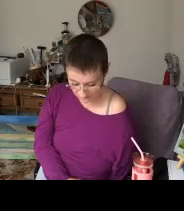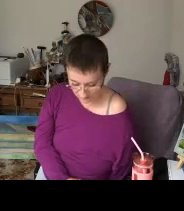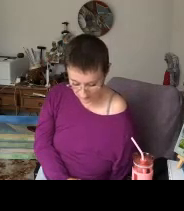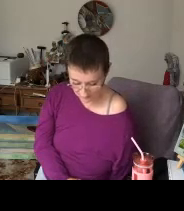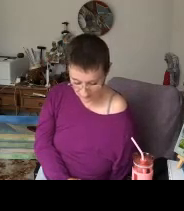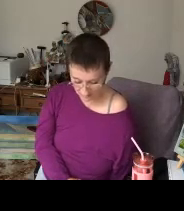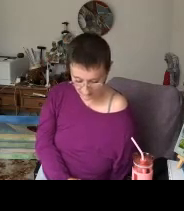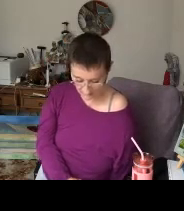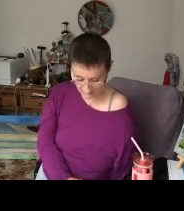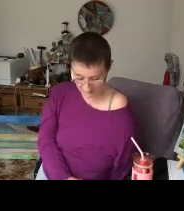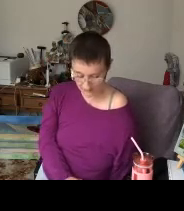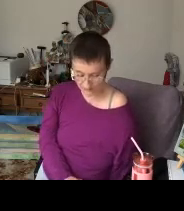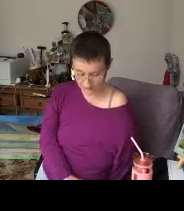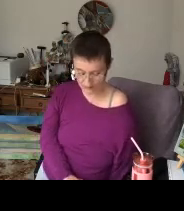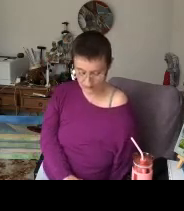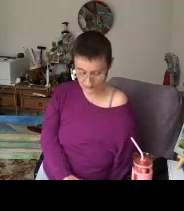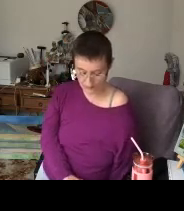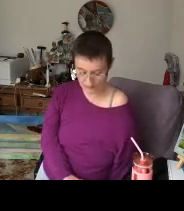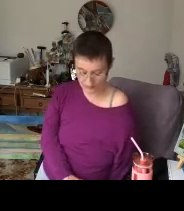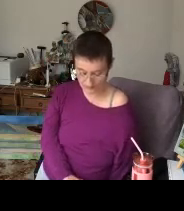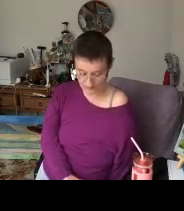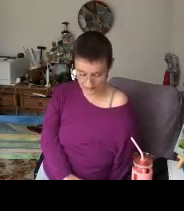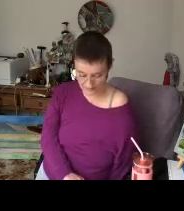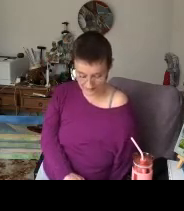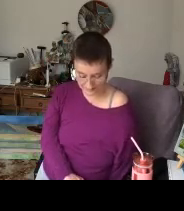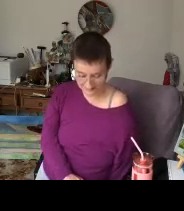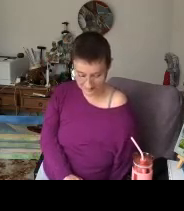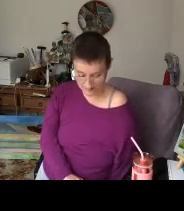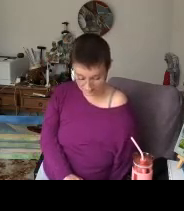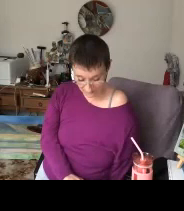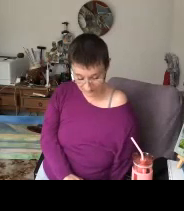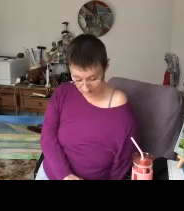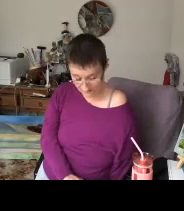got Julie McNamara, who's a provocateur